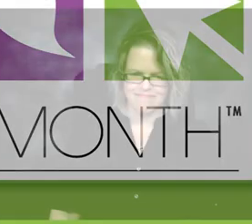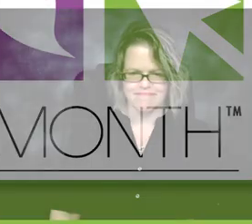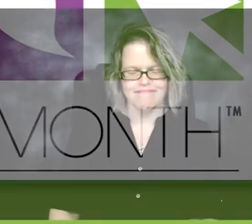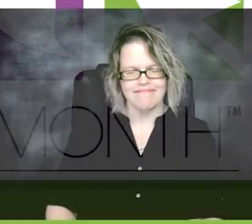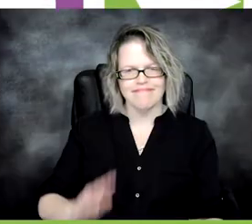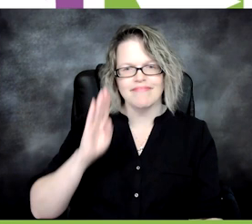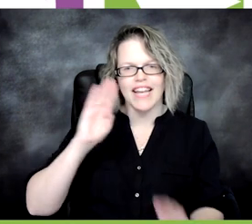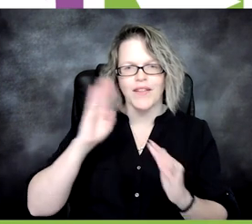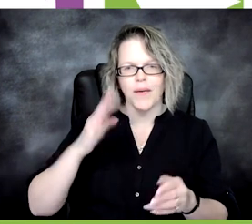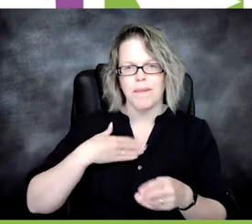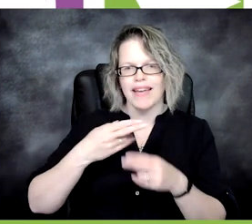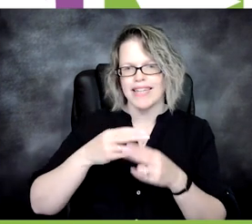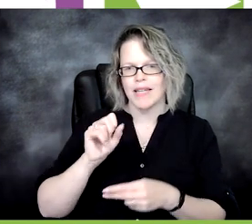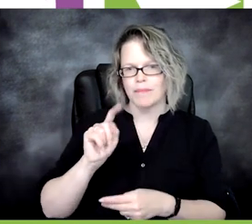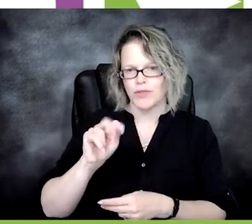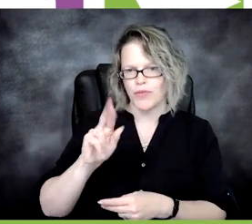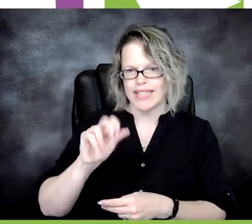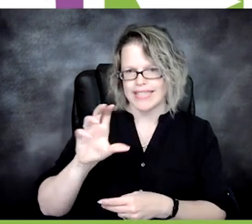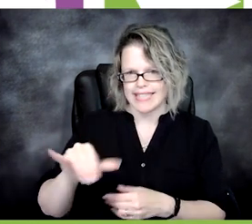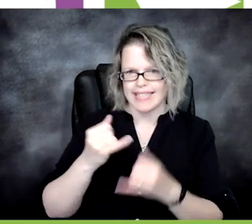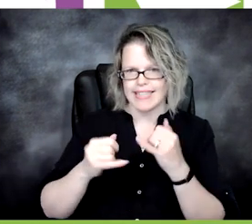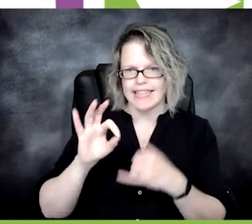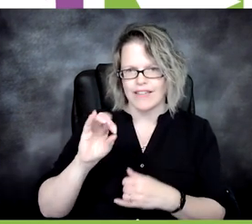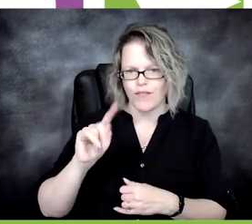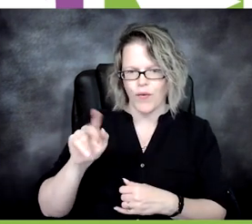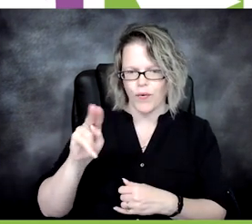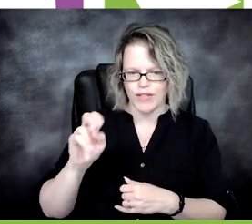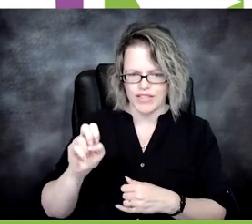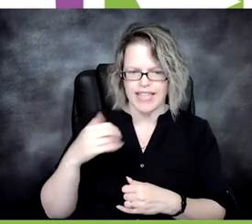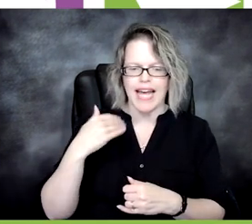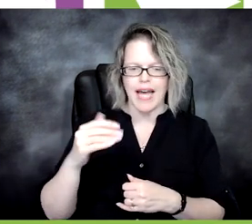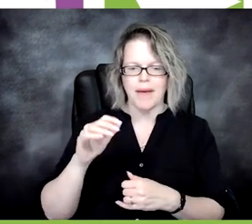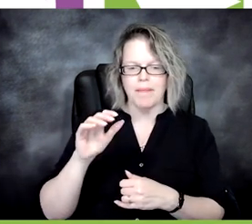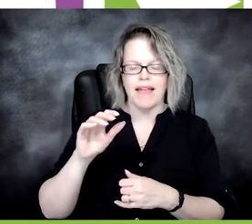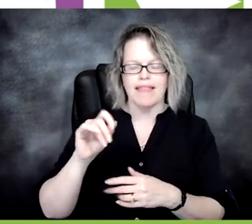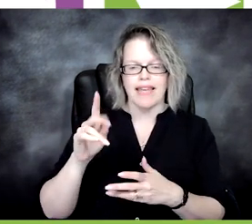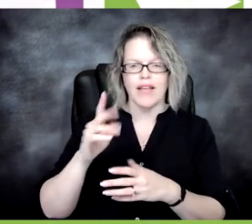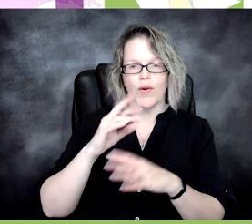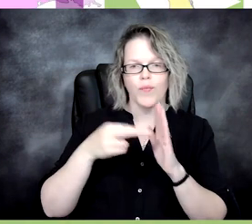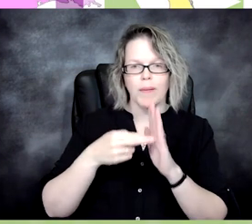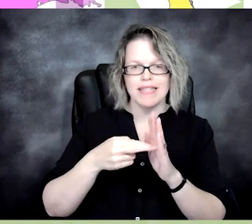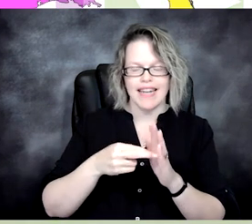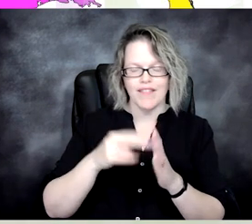Hello, my name is Tracy Fortune, and I am the Washington Art Education Association Art Month Banner Contest Representative. Youth Art Month